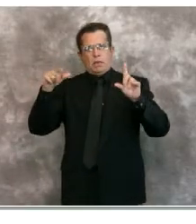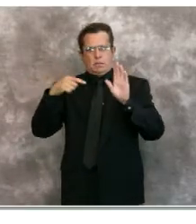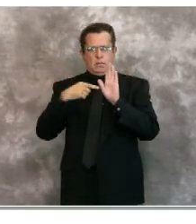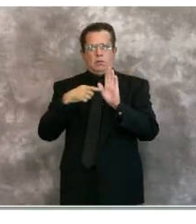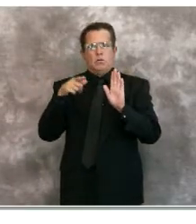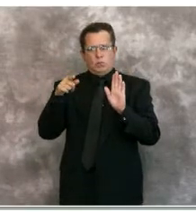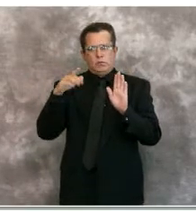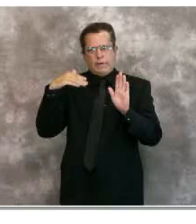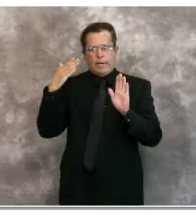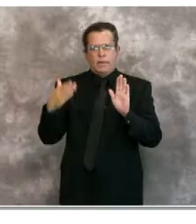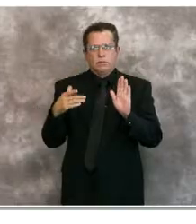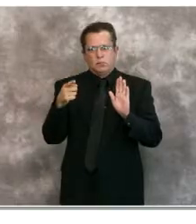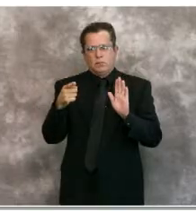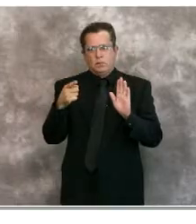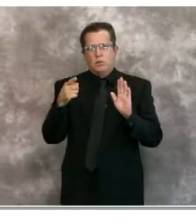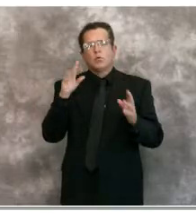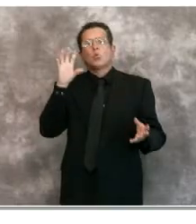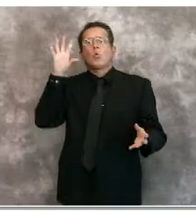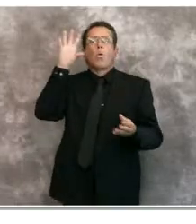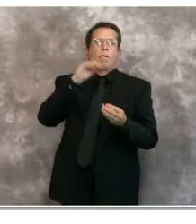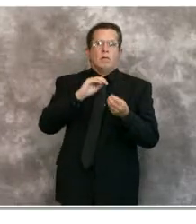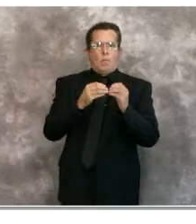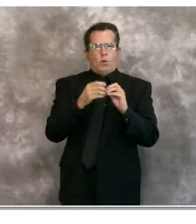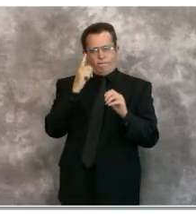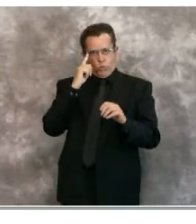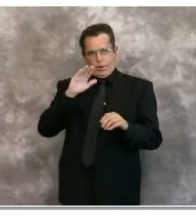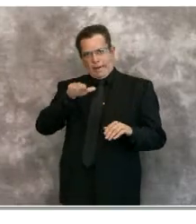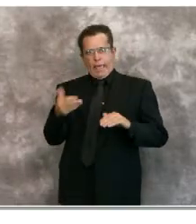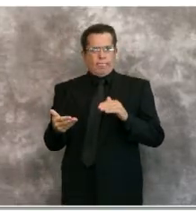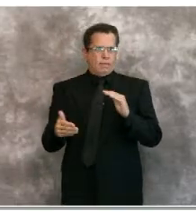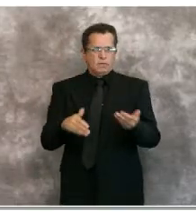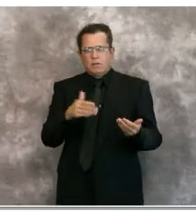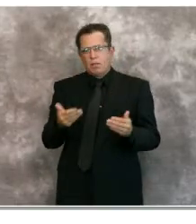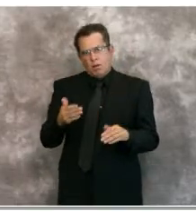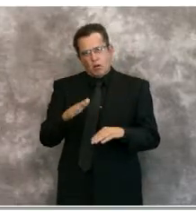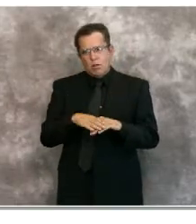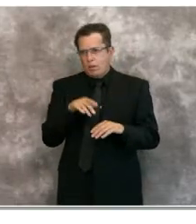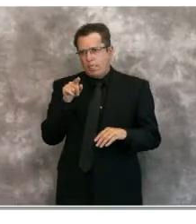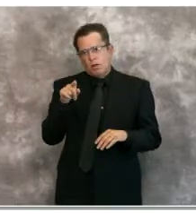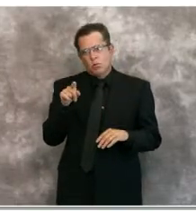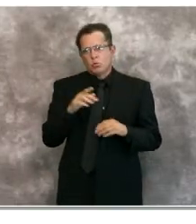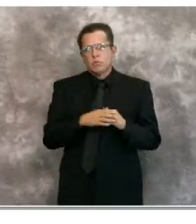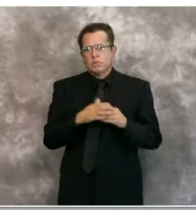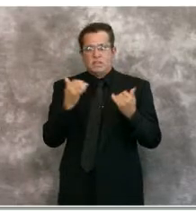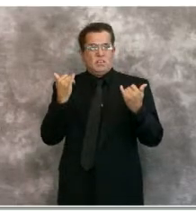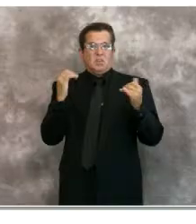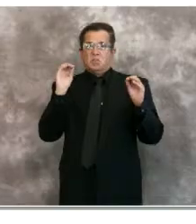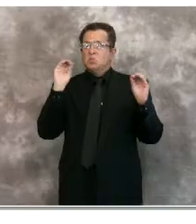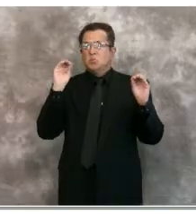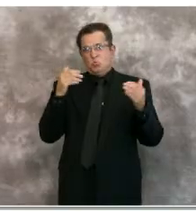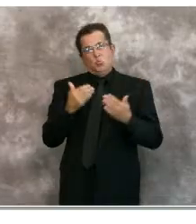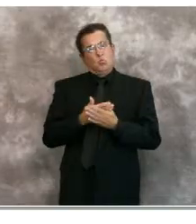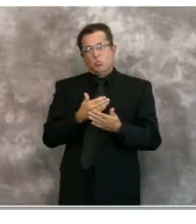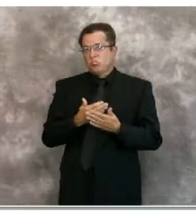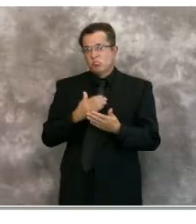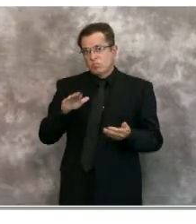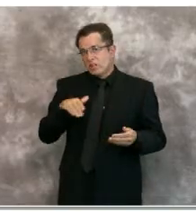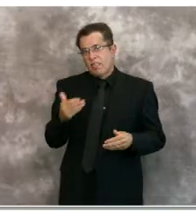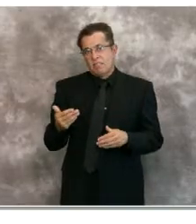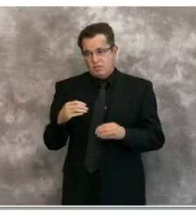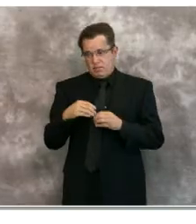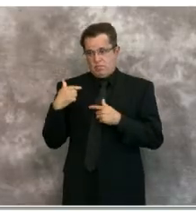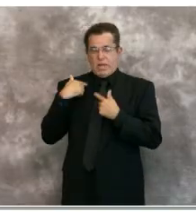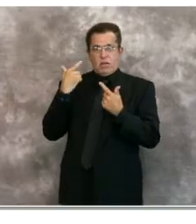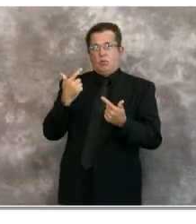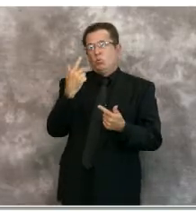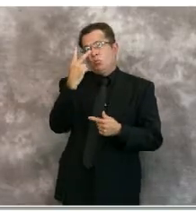For the total number of deaths, we have not had any new deaths in the past